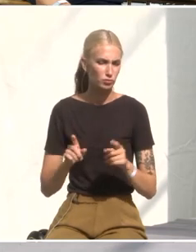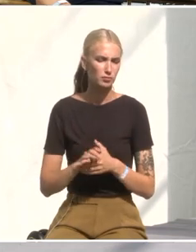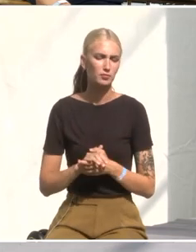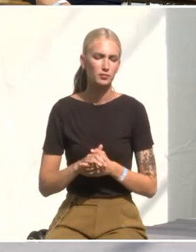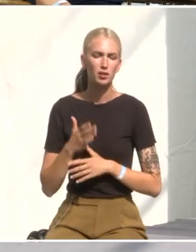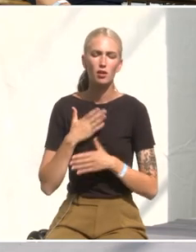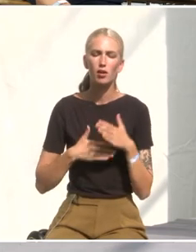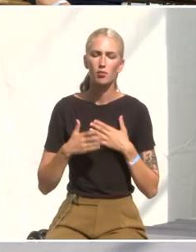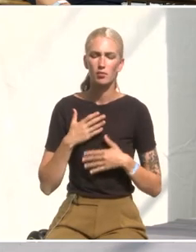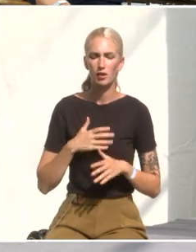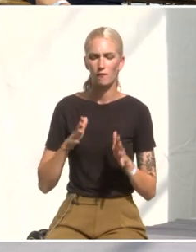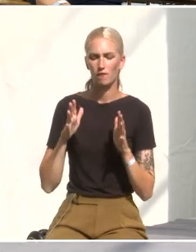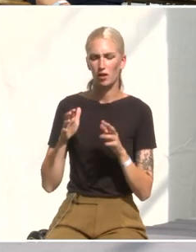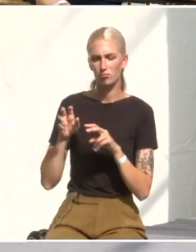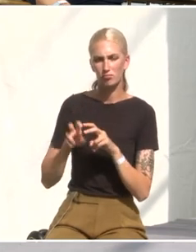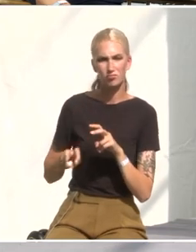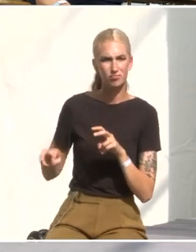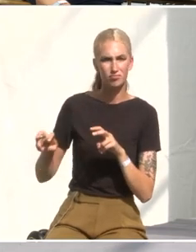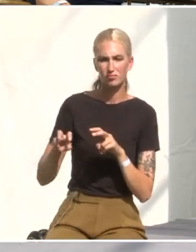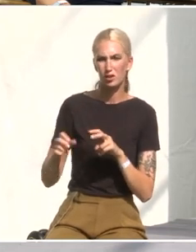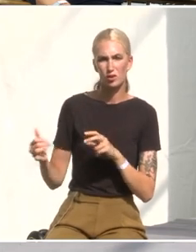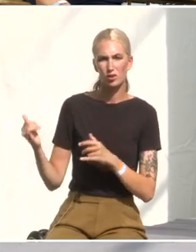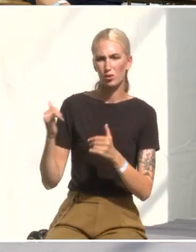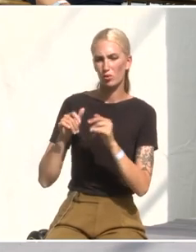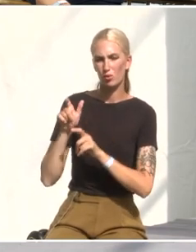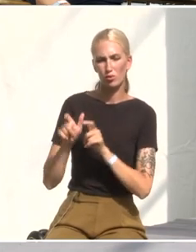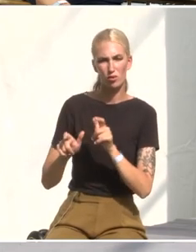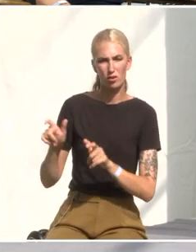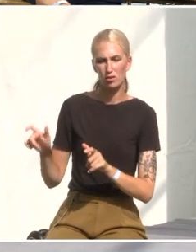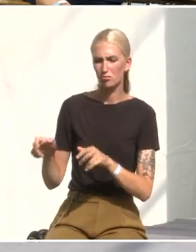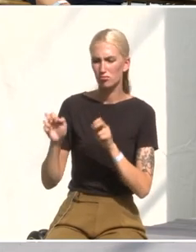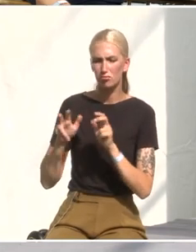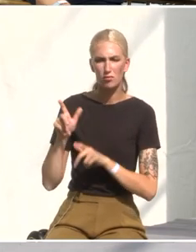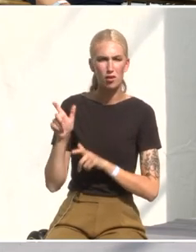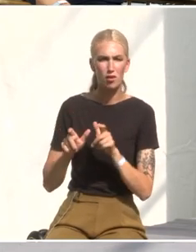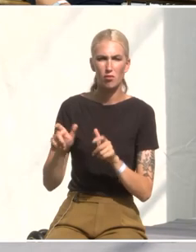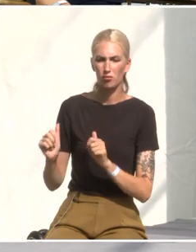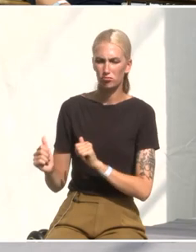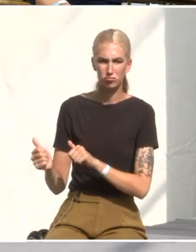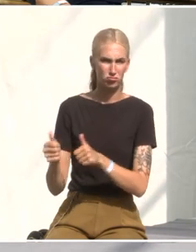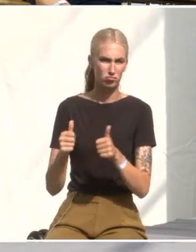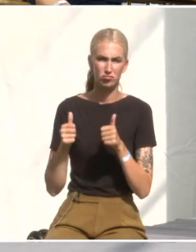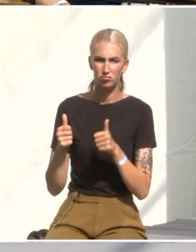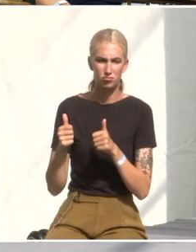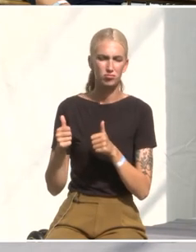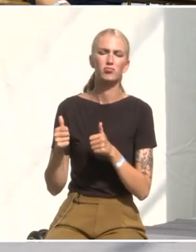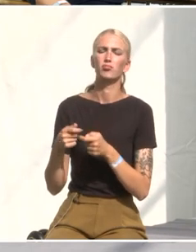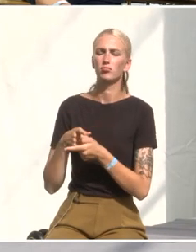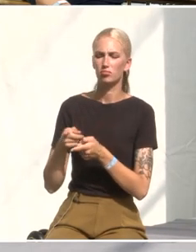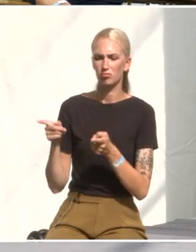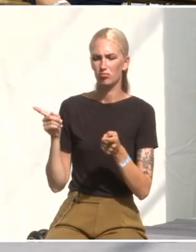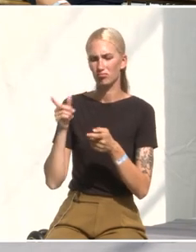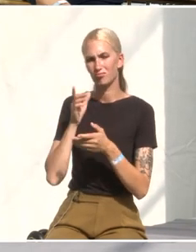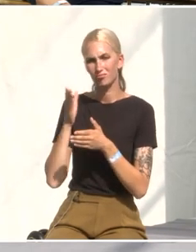very great guest here and esteemed group of experts and specialists who have dedicated